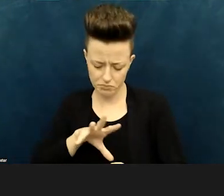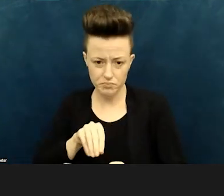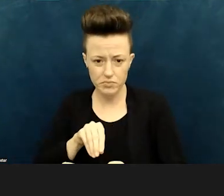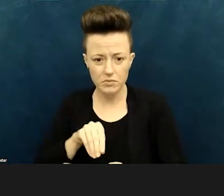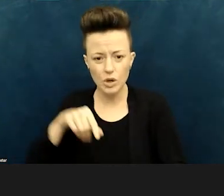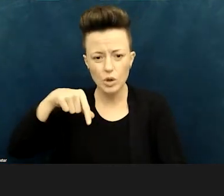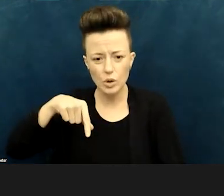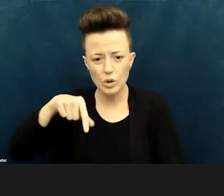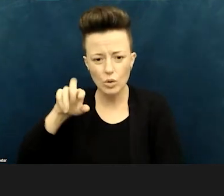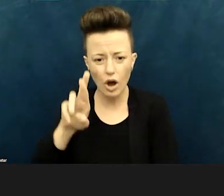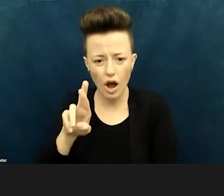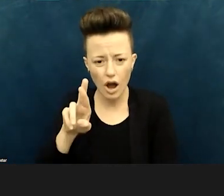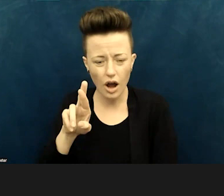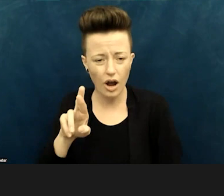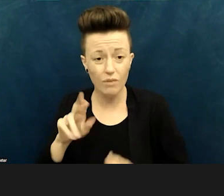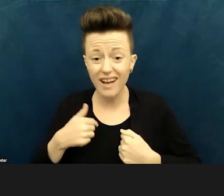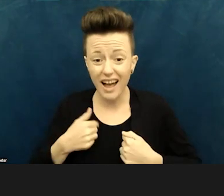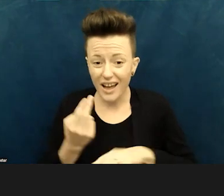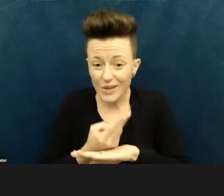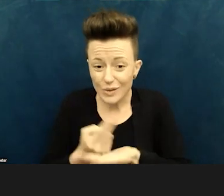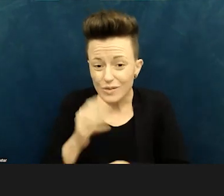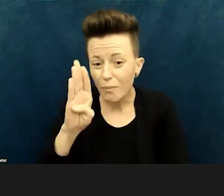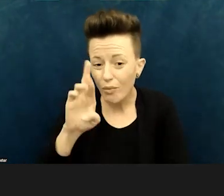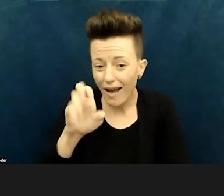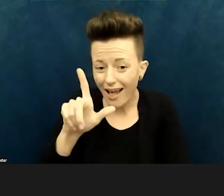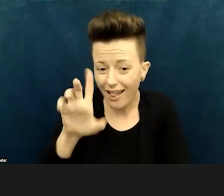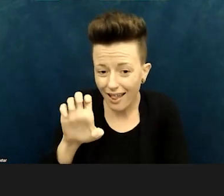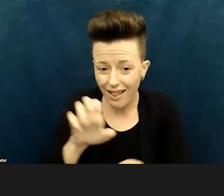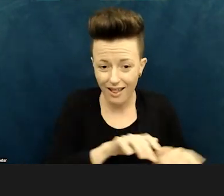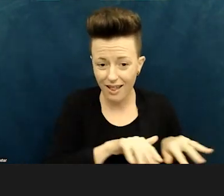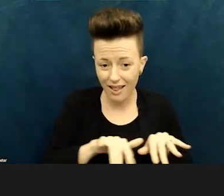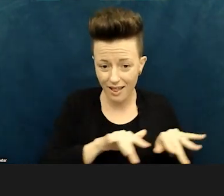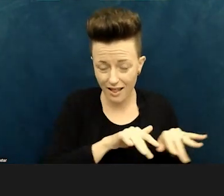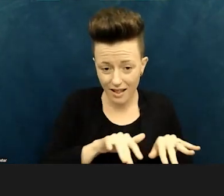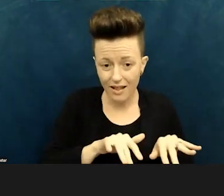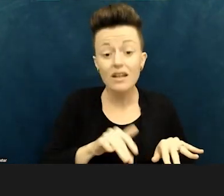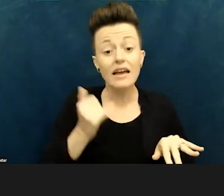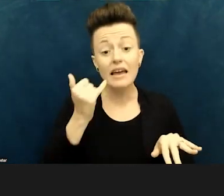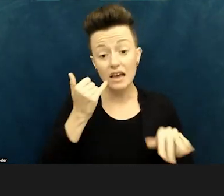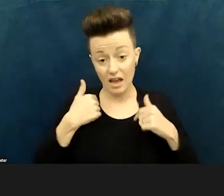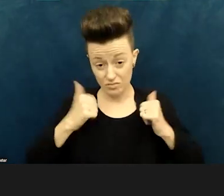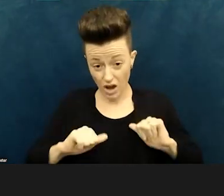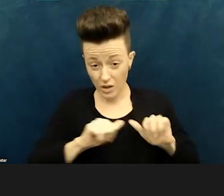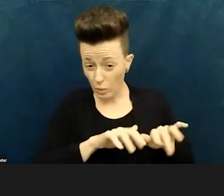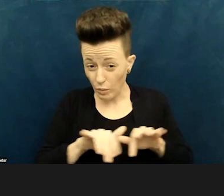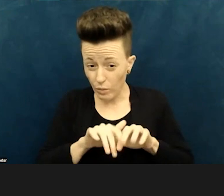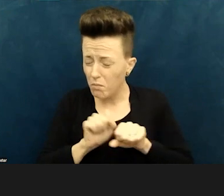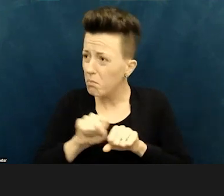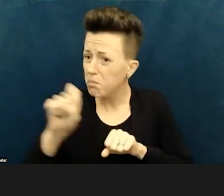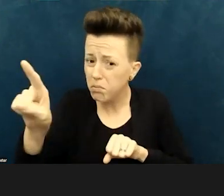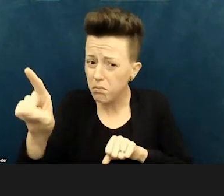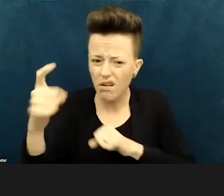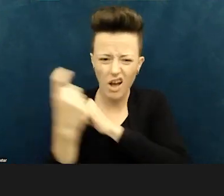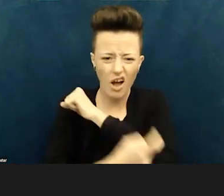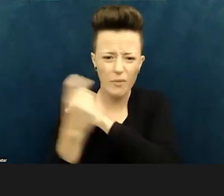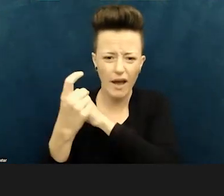on my Braille device. When I wrote an email about this, I got some kind of a generic technical answer, I